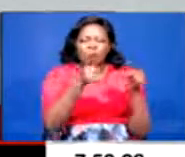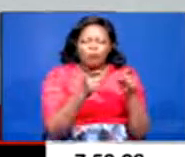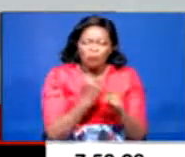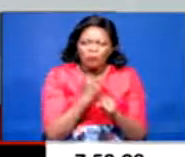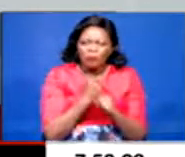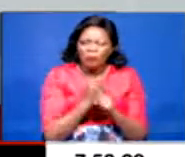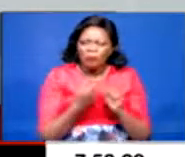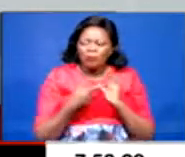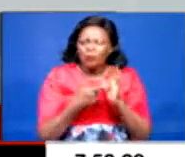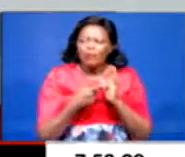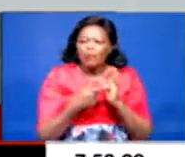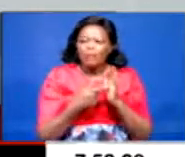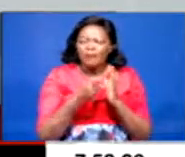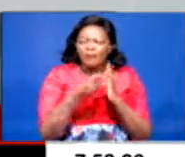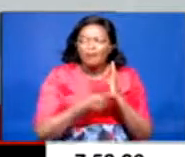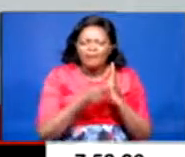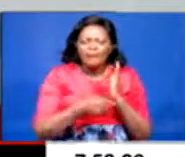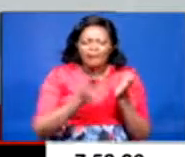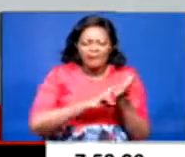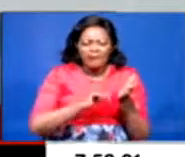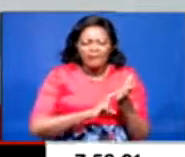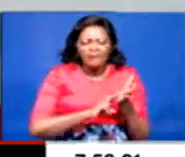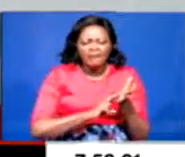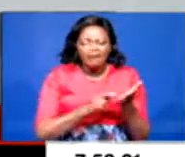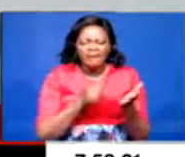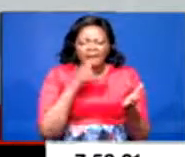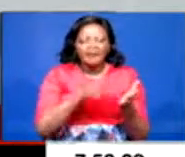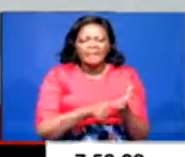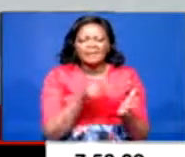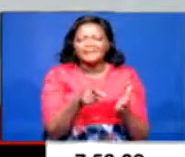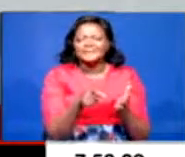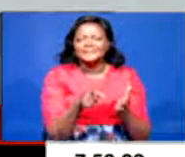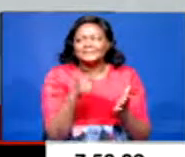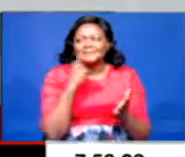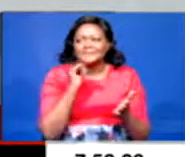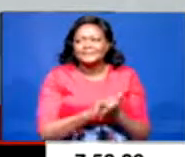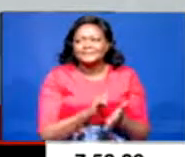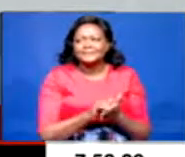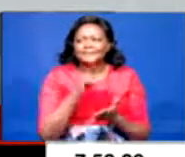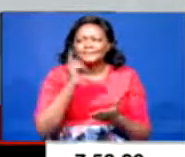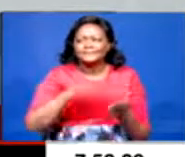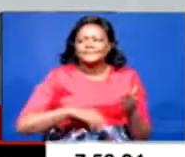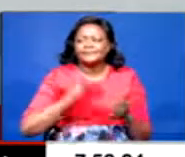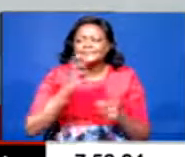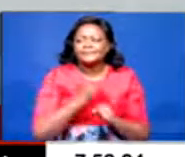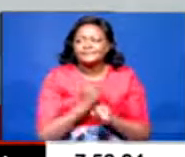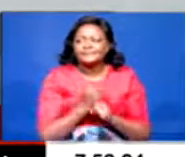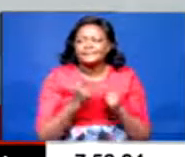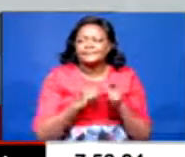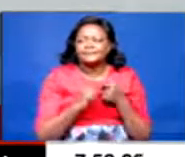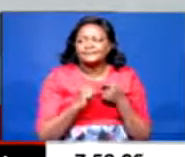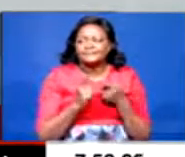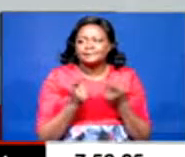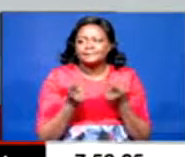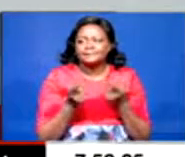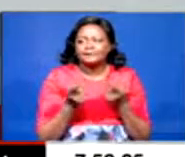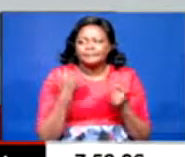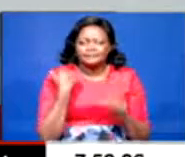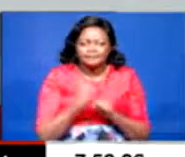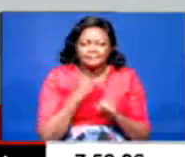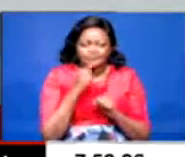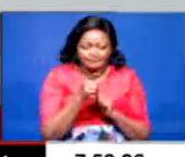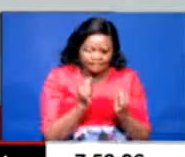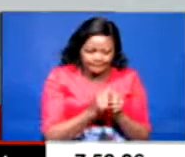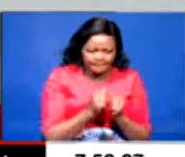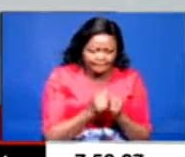manual register, it was a letter and said, you know what, this is what you're going to do, and you issue to people, and you're doing this with how